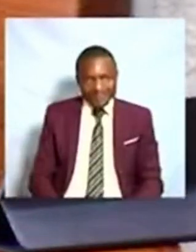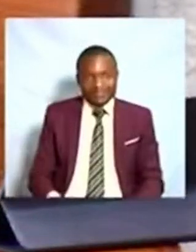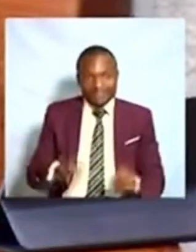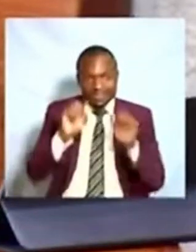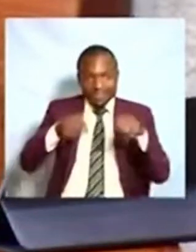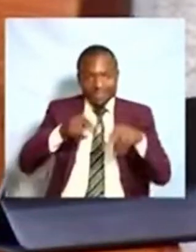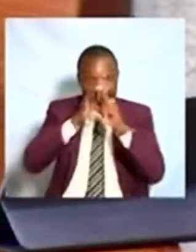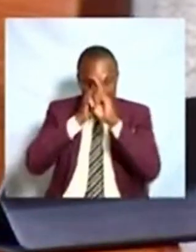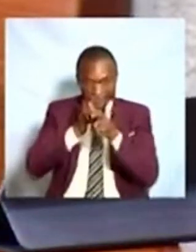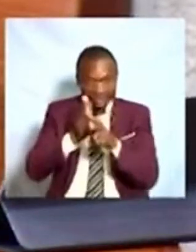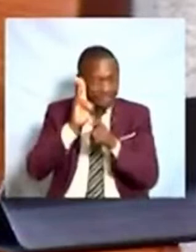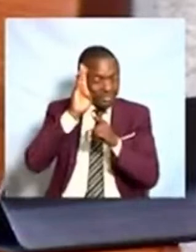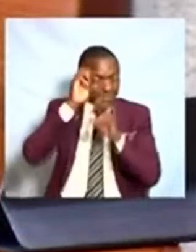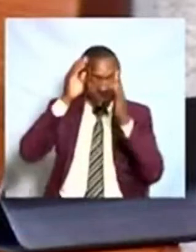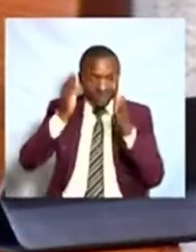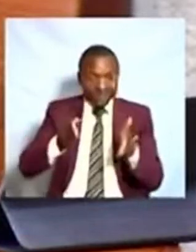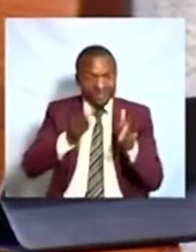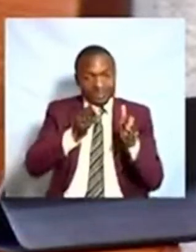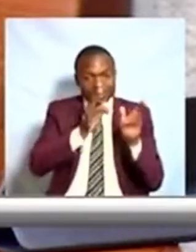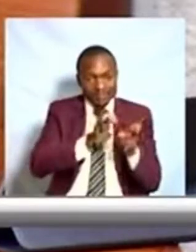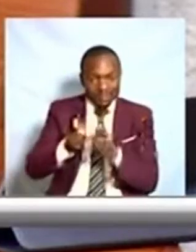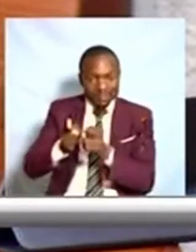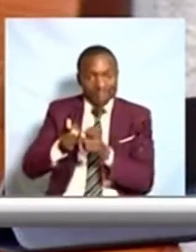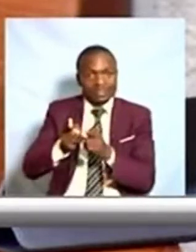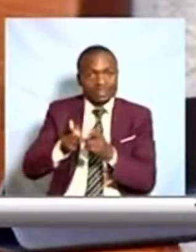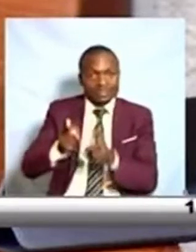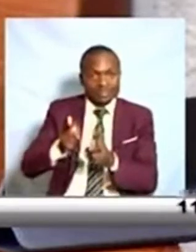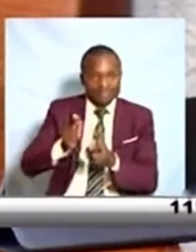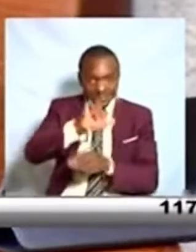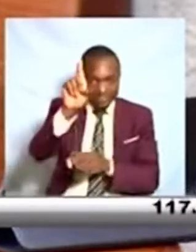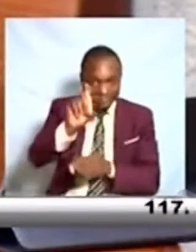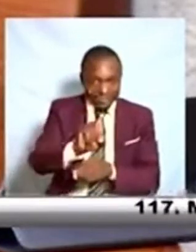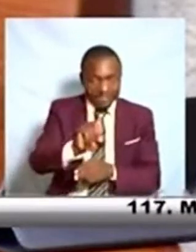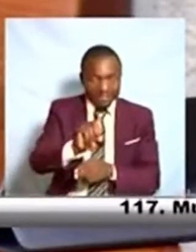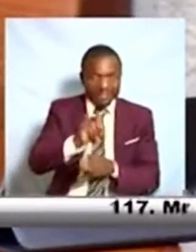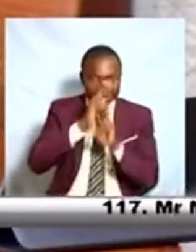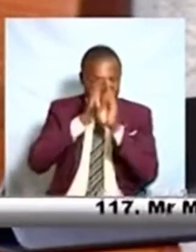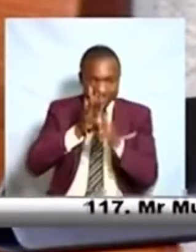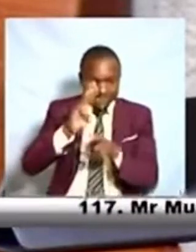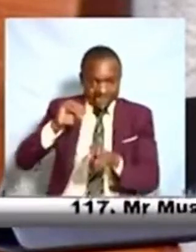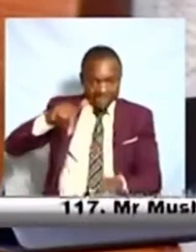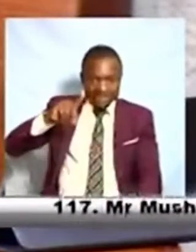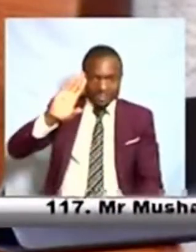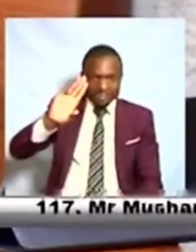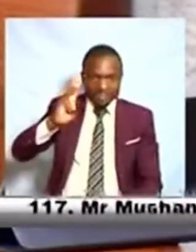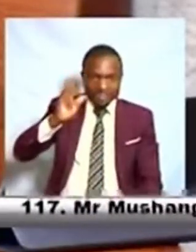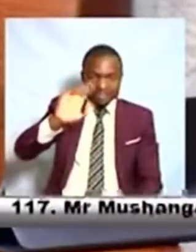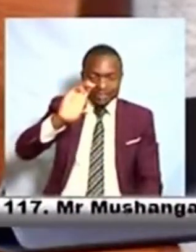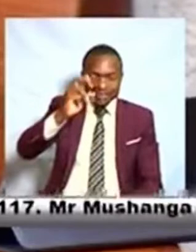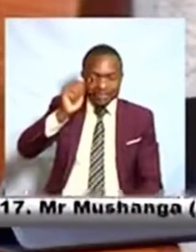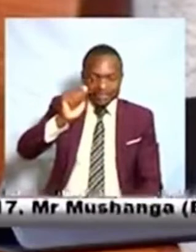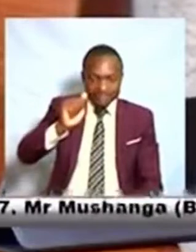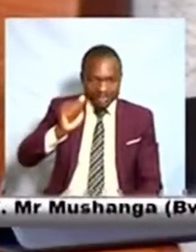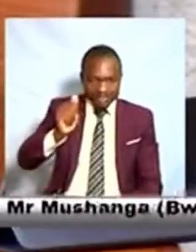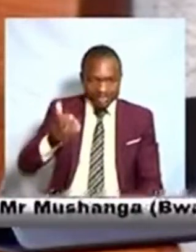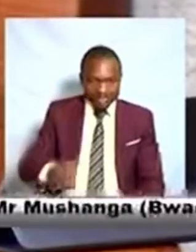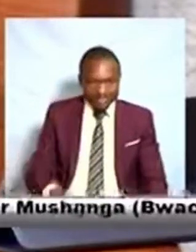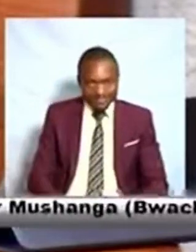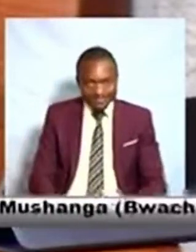May the Honorable Minister answer the follow-up supplementary question by the Honorable Member for Wacha.